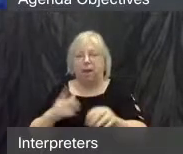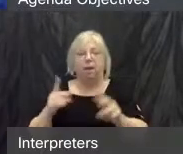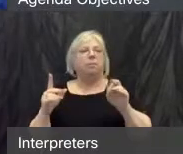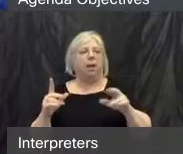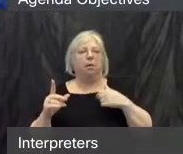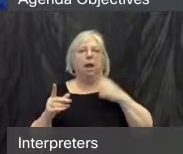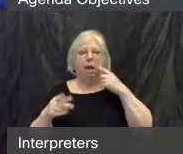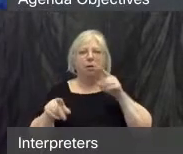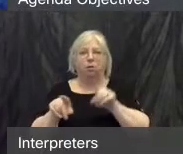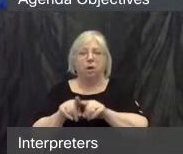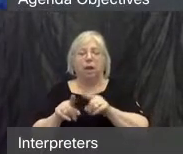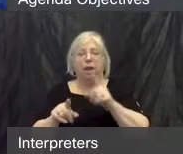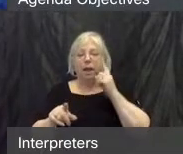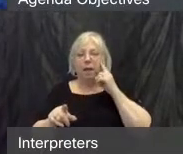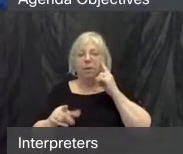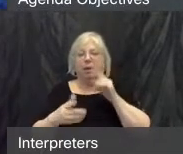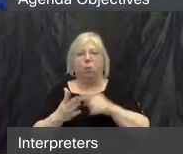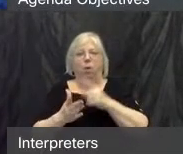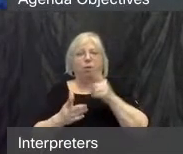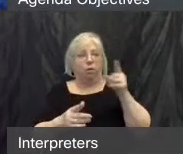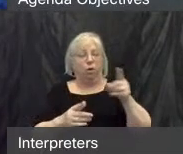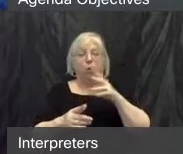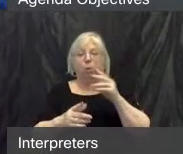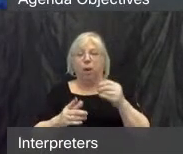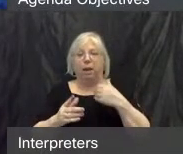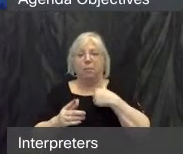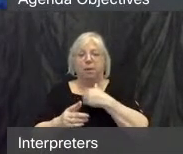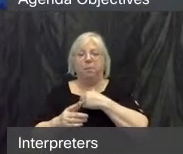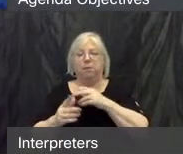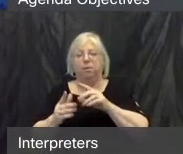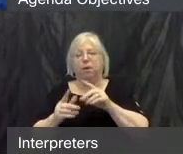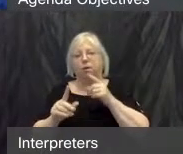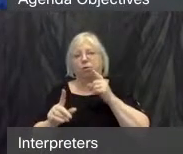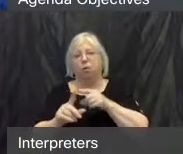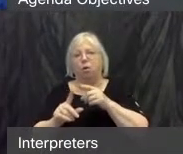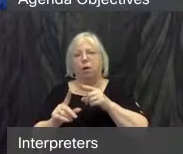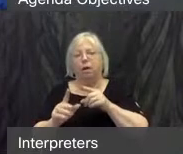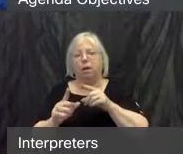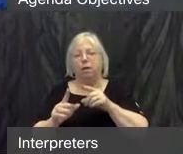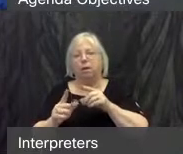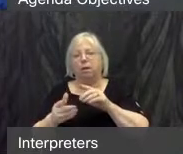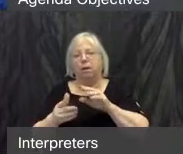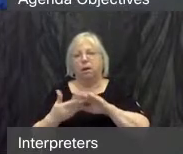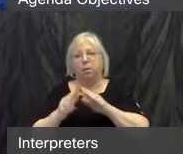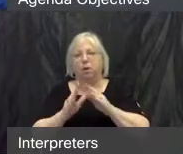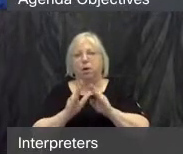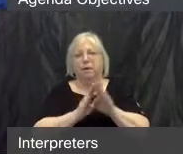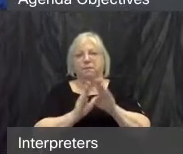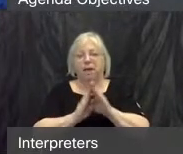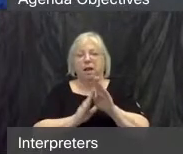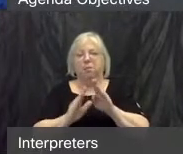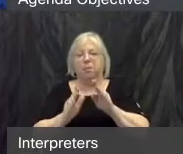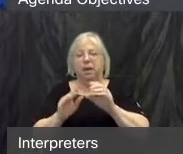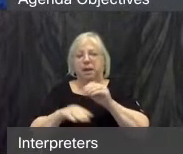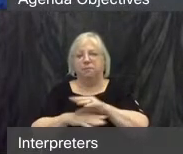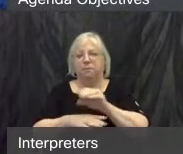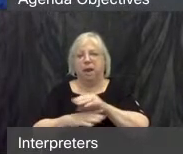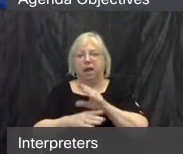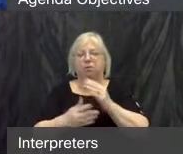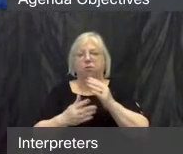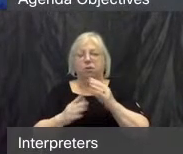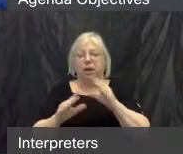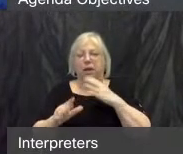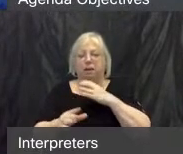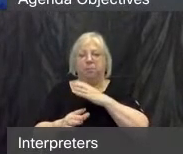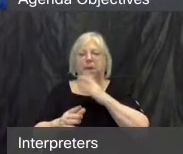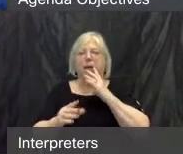again, once you and the members of the Targeted Community Development Advisory Committee provide that list, that'll be very helpful as we